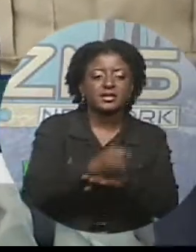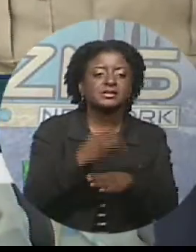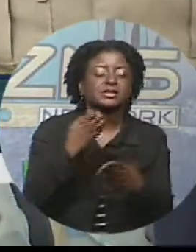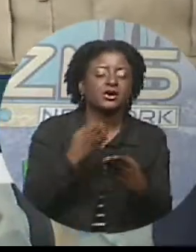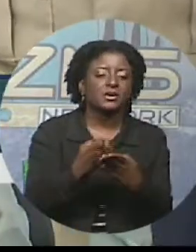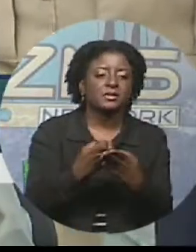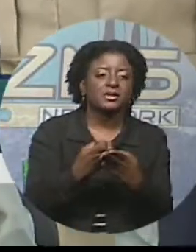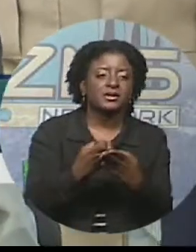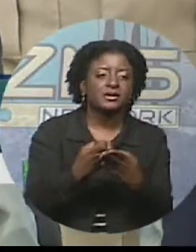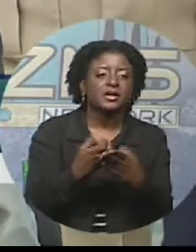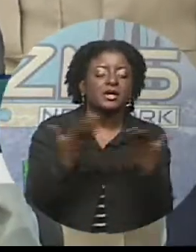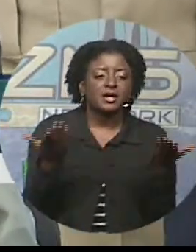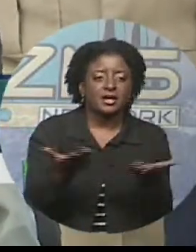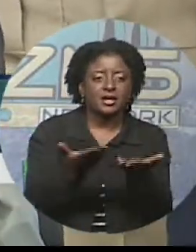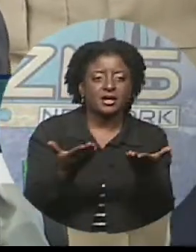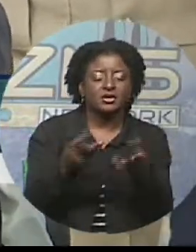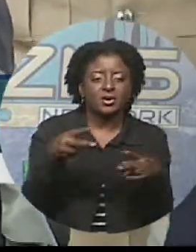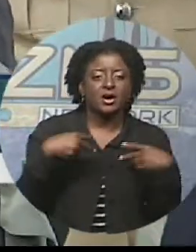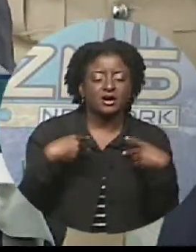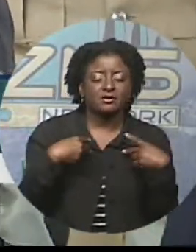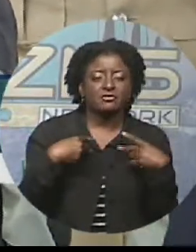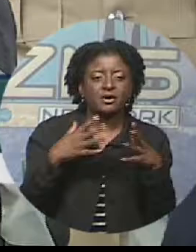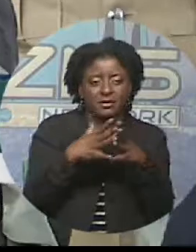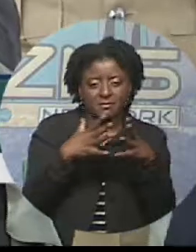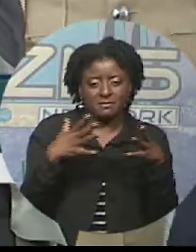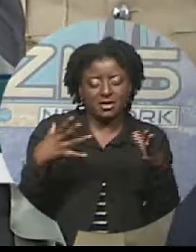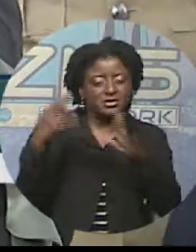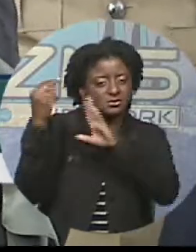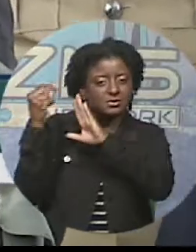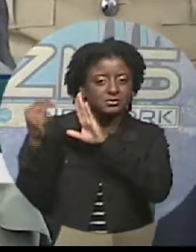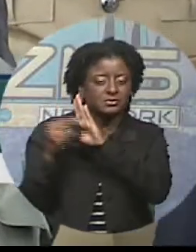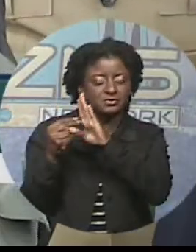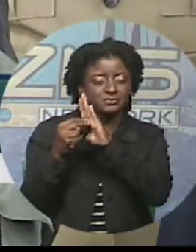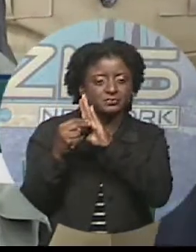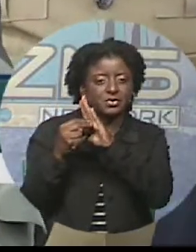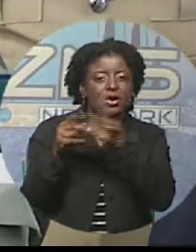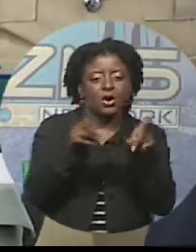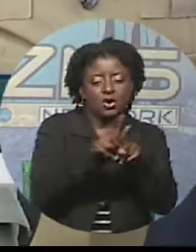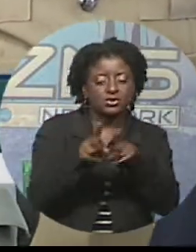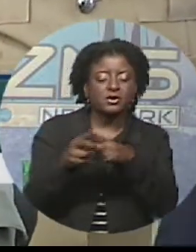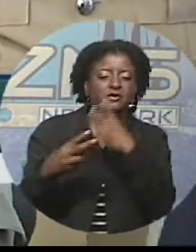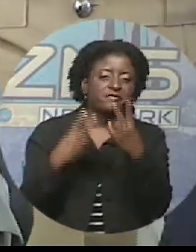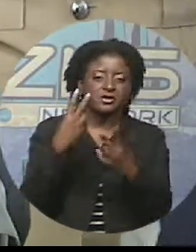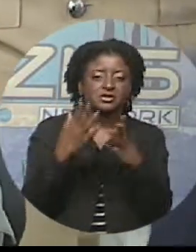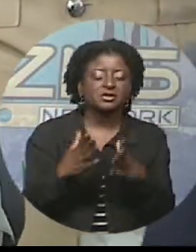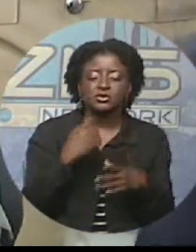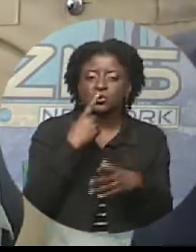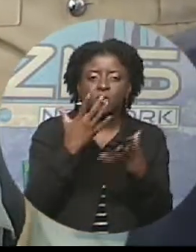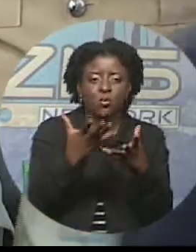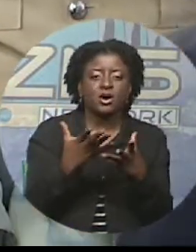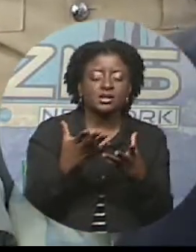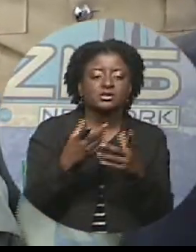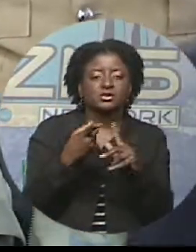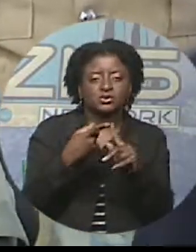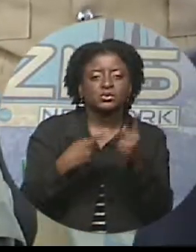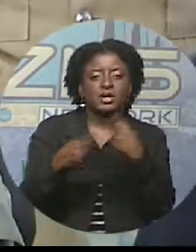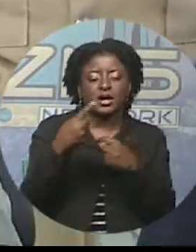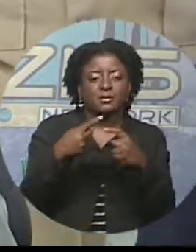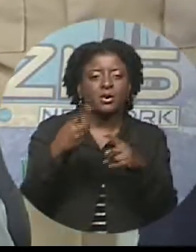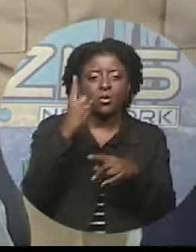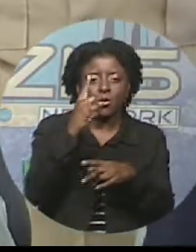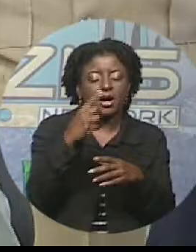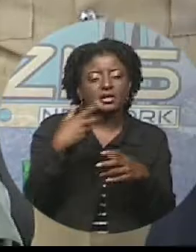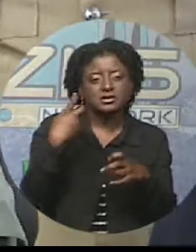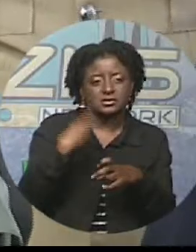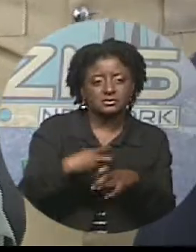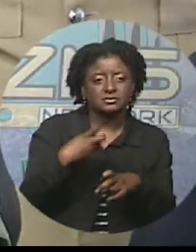And you have here in Abaco major properties, but you also have visitors who wish to come. And one of the great difficulties you face is when you're promoting